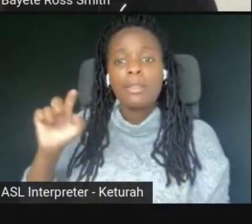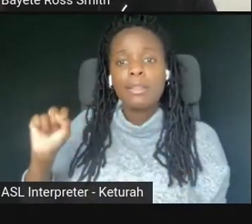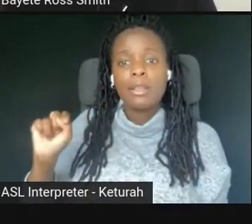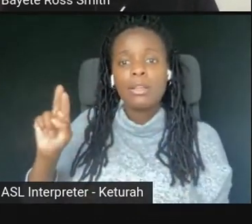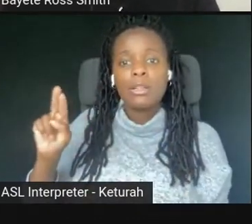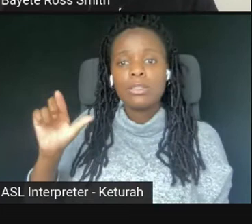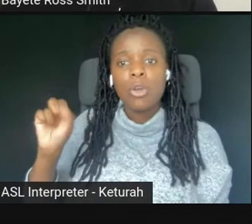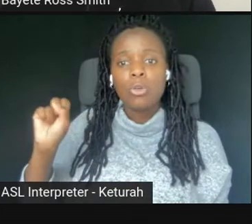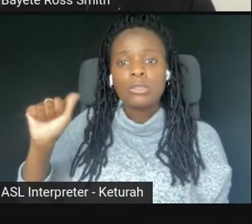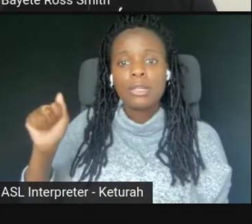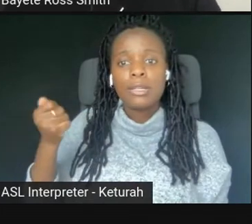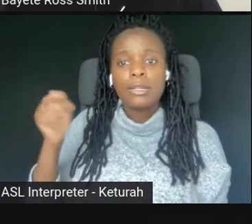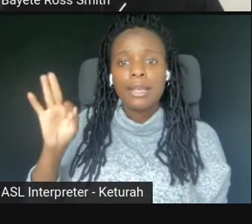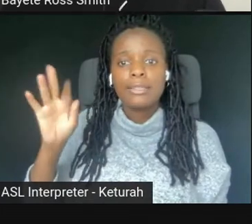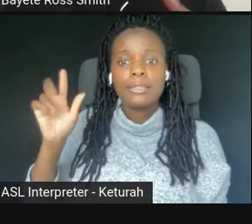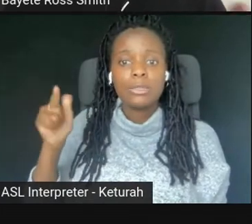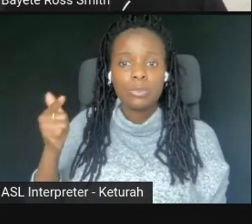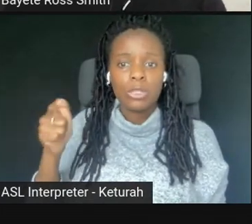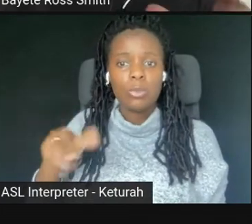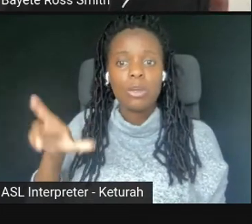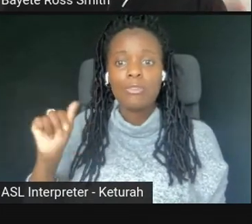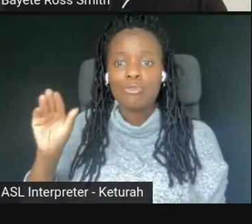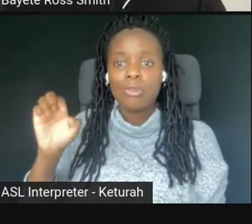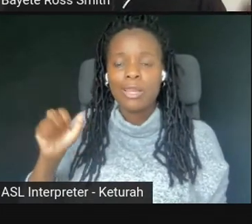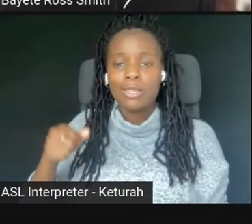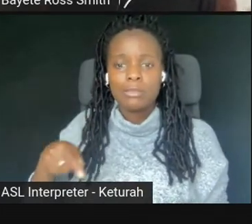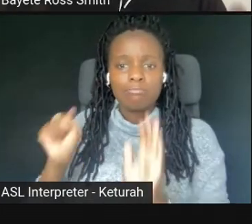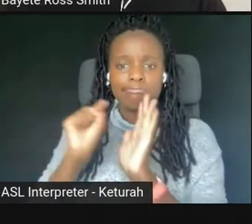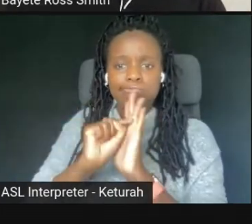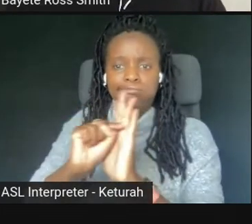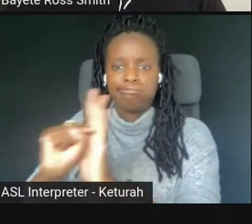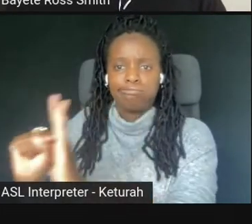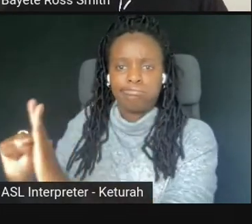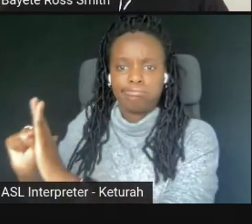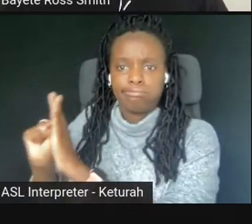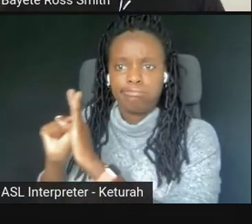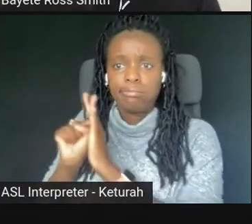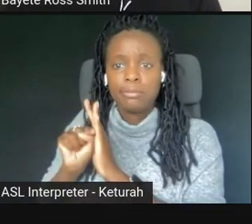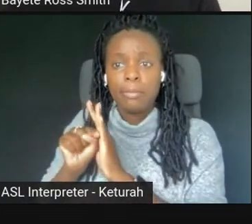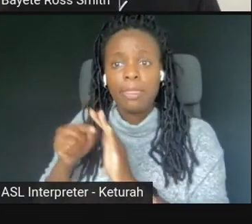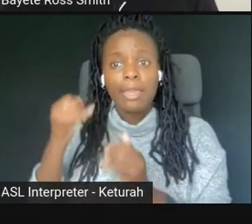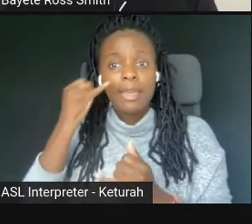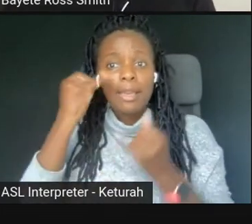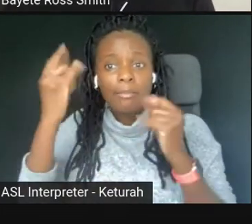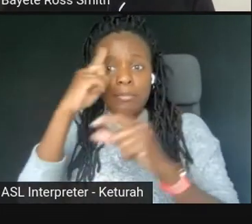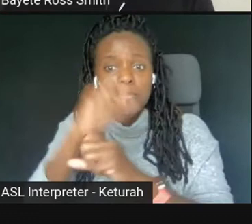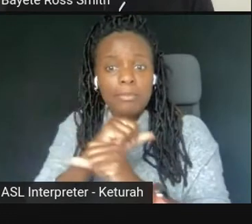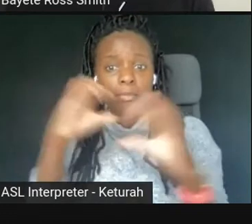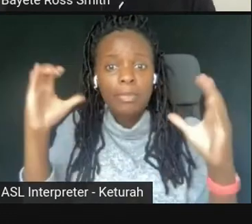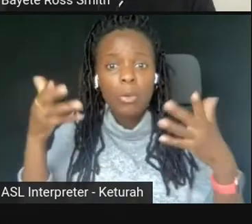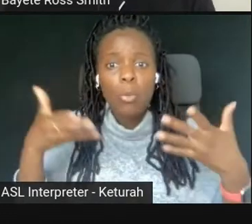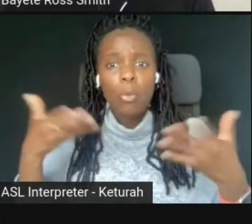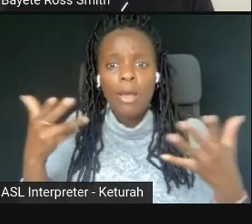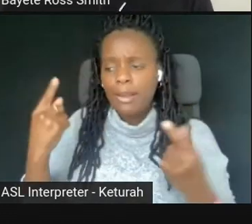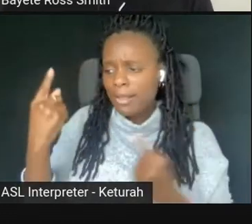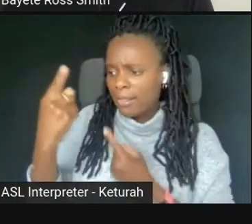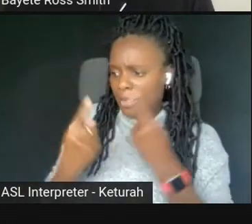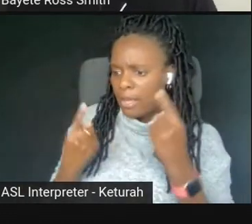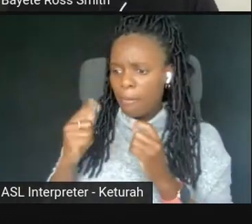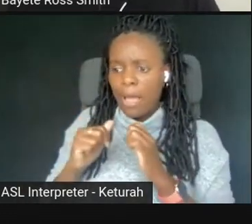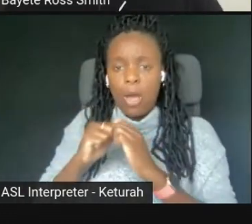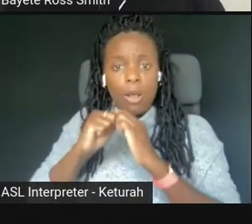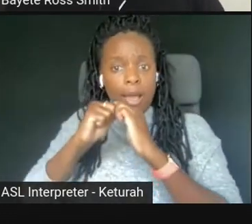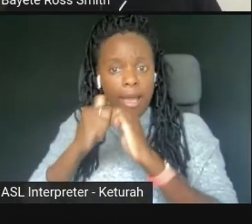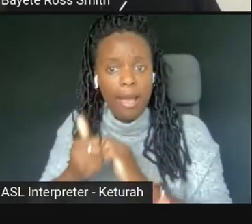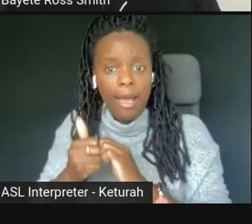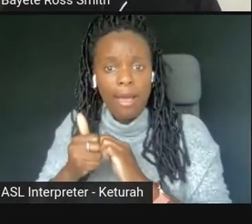race massacre. The idea is to then take these events and look at how they impacted the